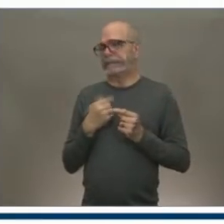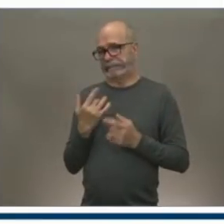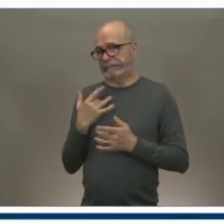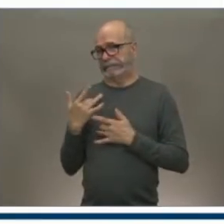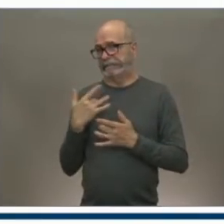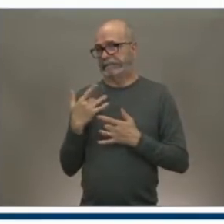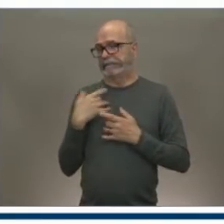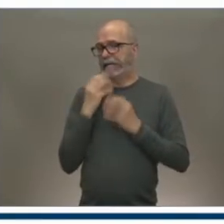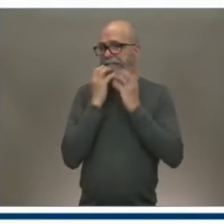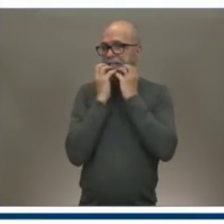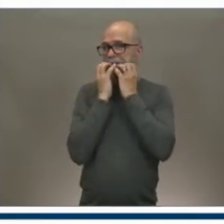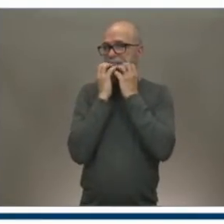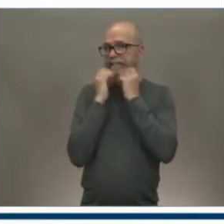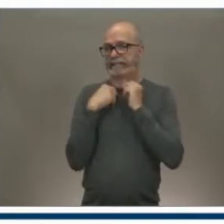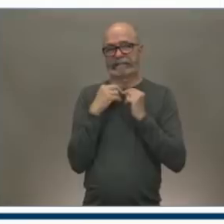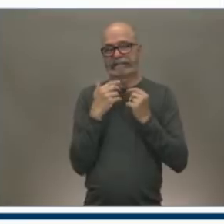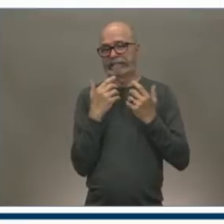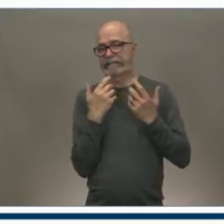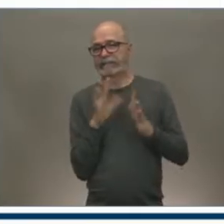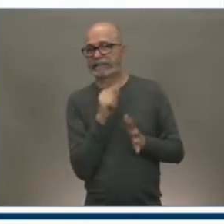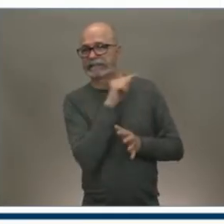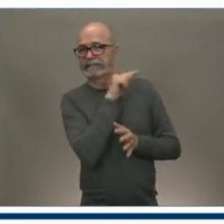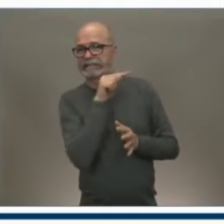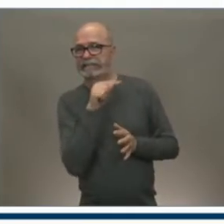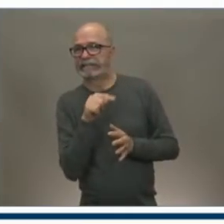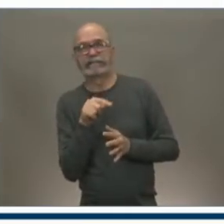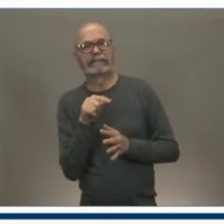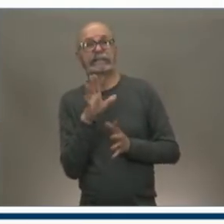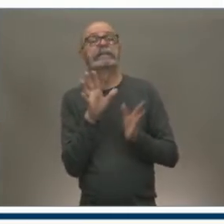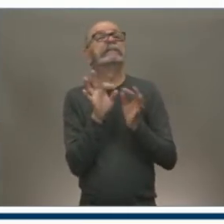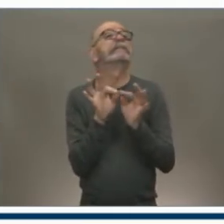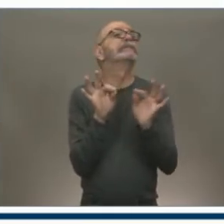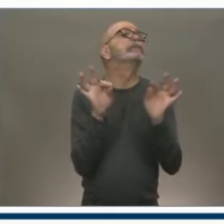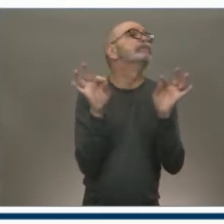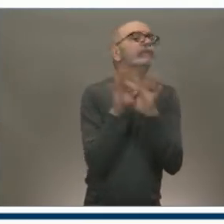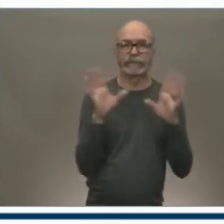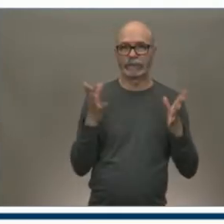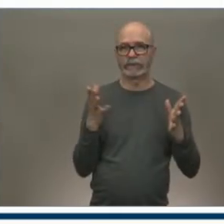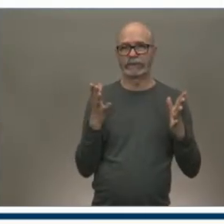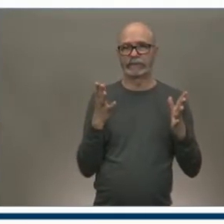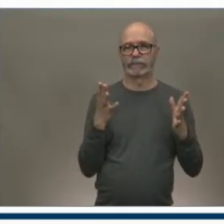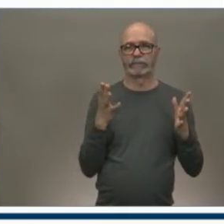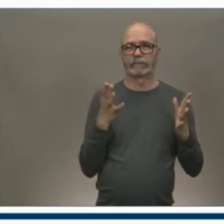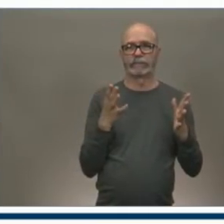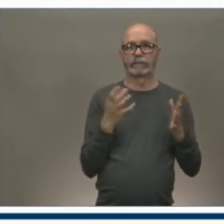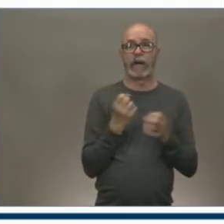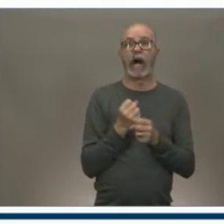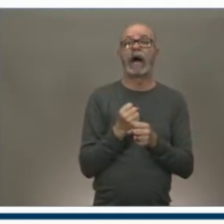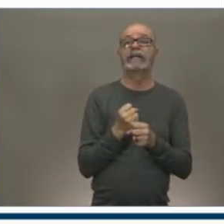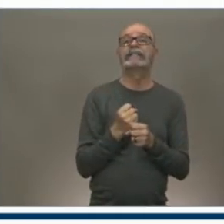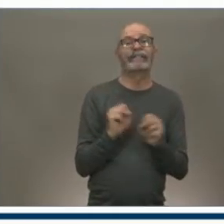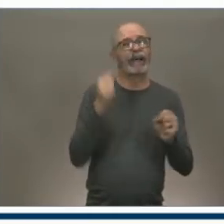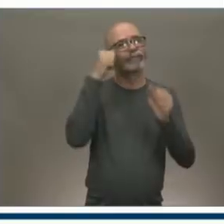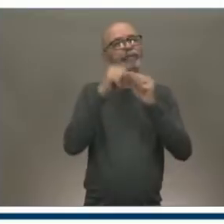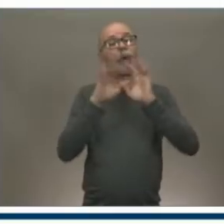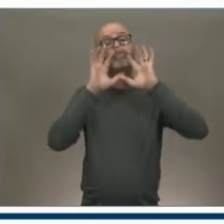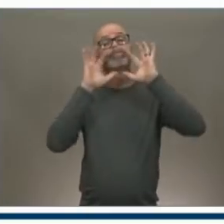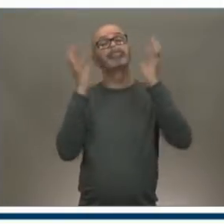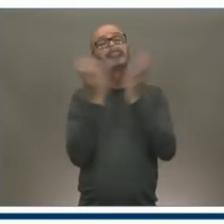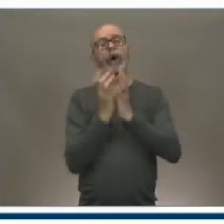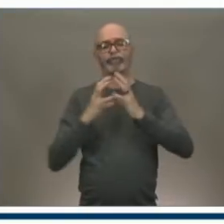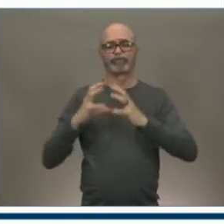soon as we can, we'll do that. But we'll always put public health first, even though that is the Atlantic bubble was such a huge success, and I think people